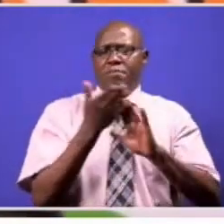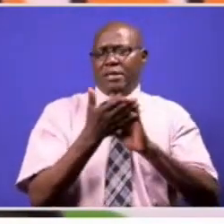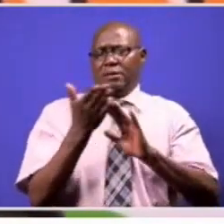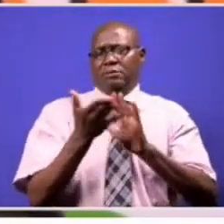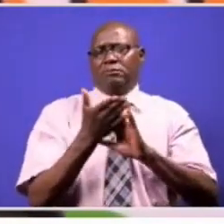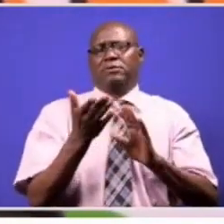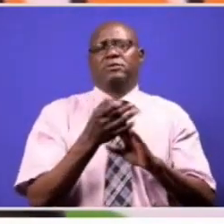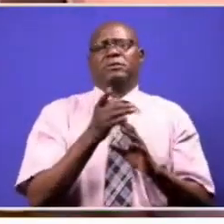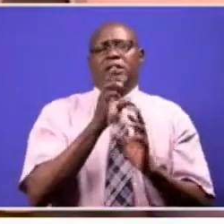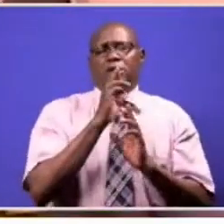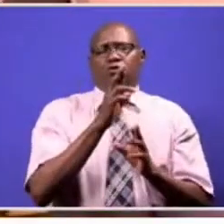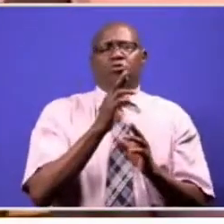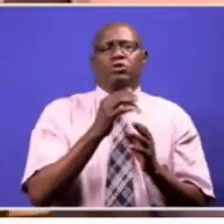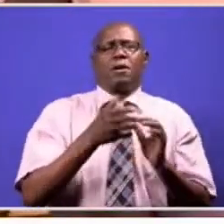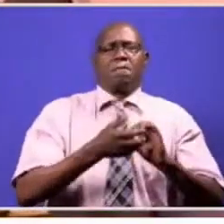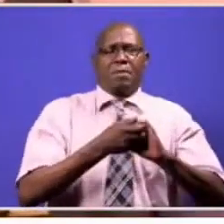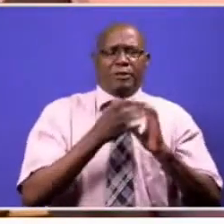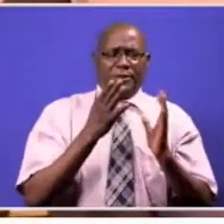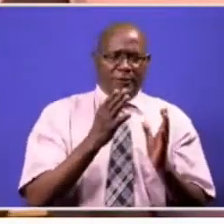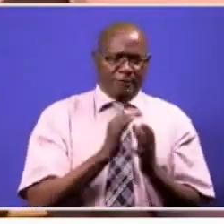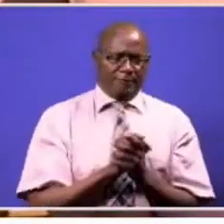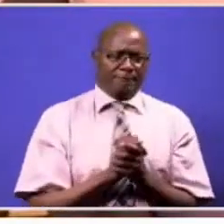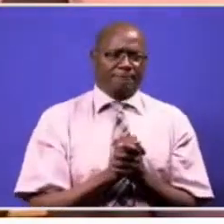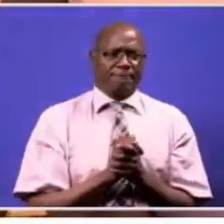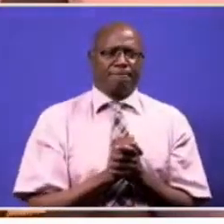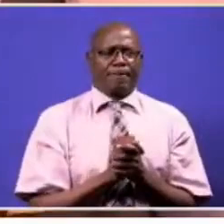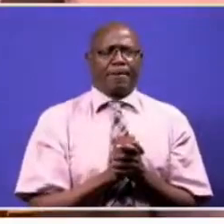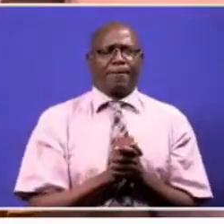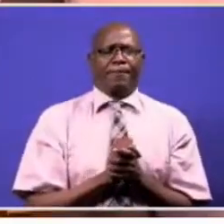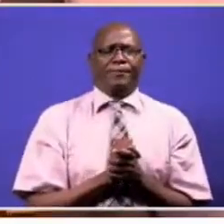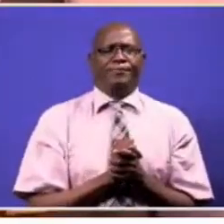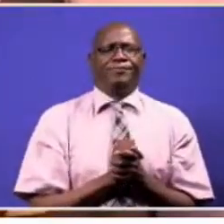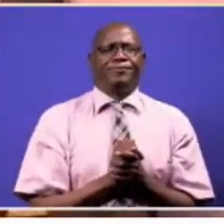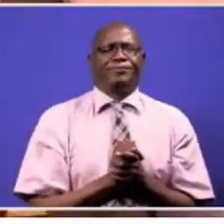in alleviating the situation. Dolly Murigimbuvi for Hope TV, Nairobi.